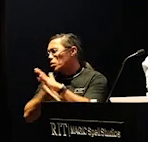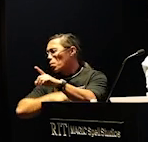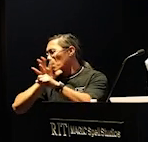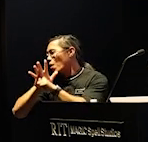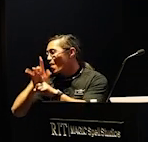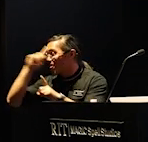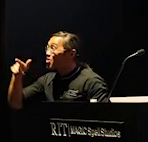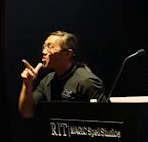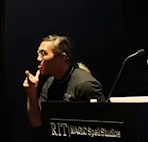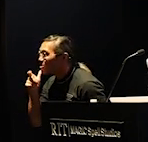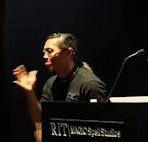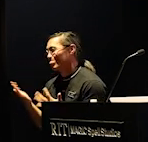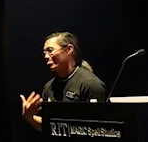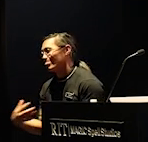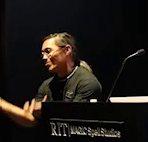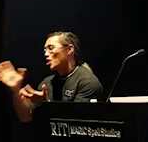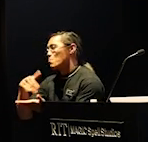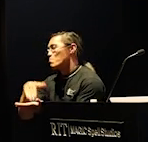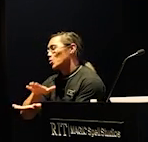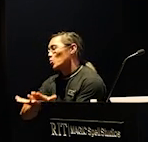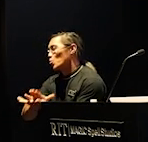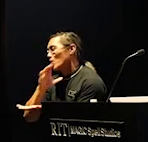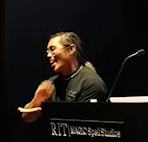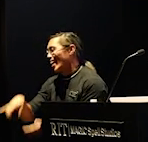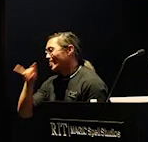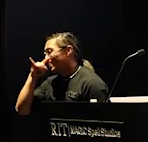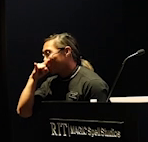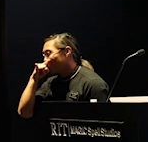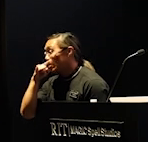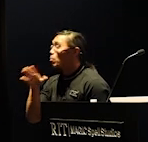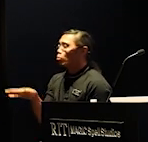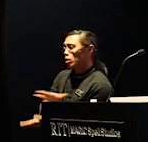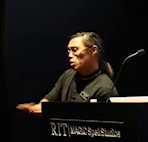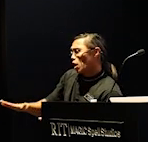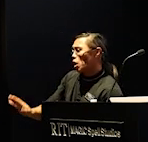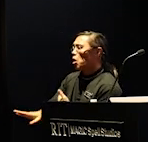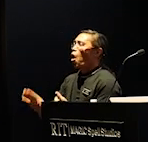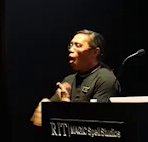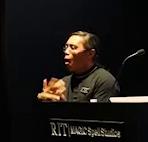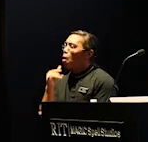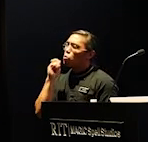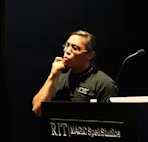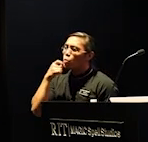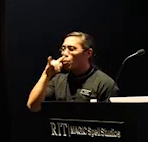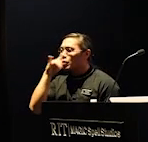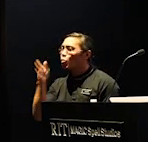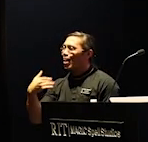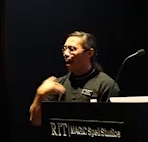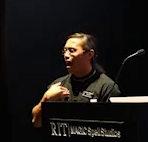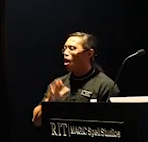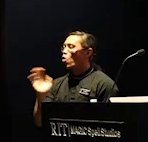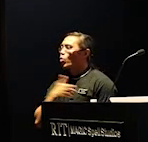have all their friends' names in there, and the music they listened to, and you'd somehow bump the watches together. And